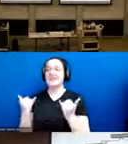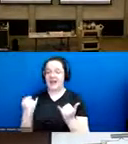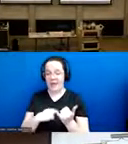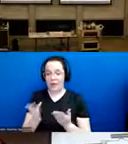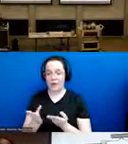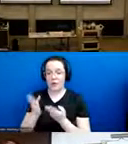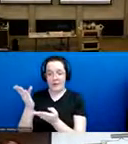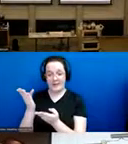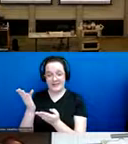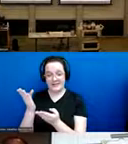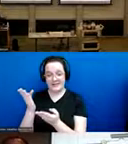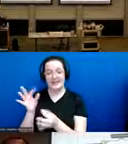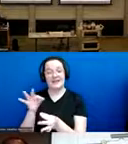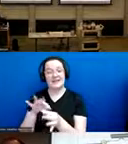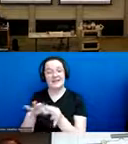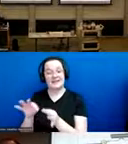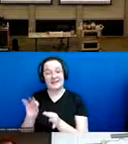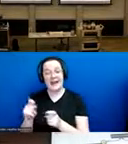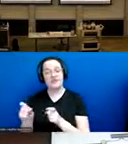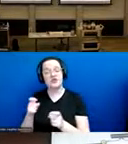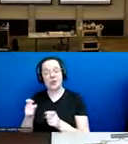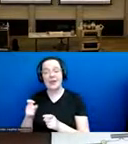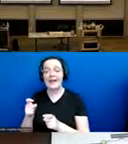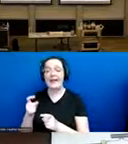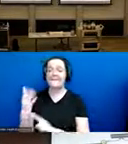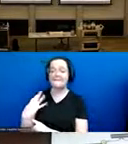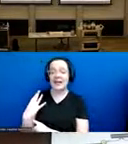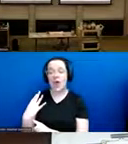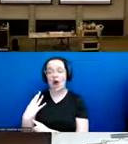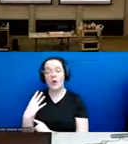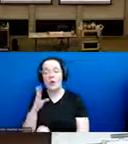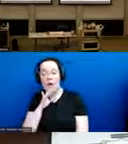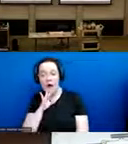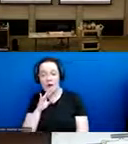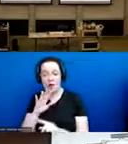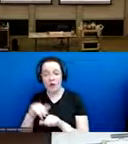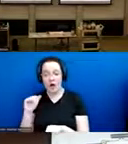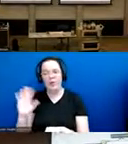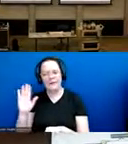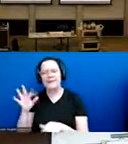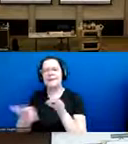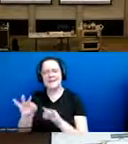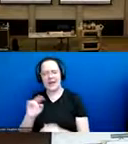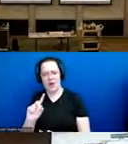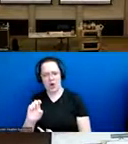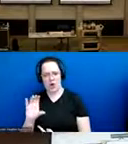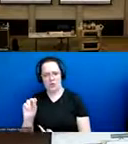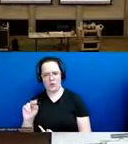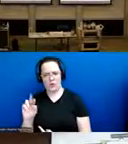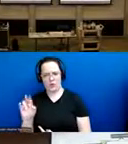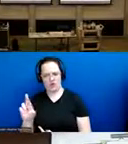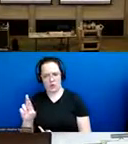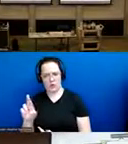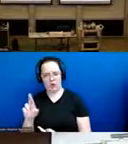instead of controlling a video and audio call, we want these node controllers to control all the